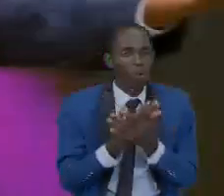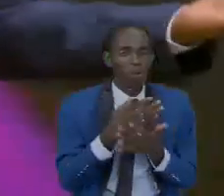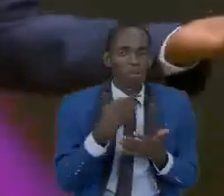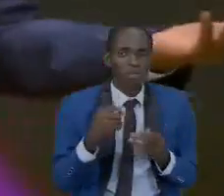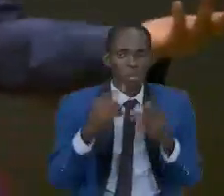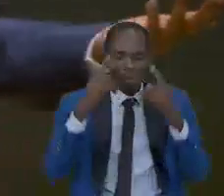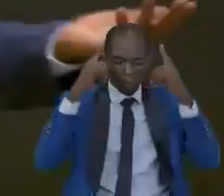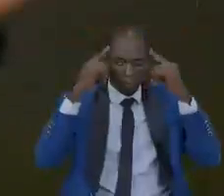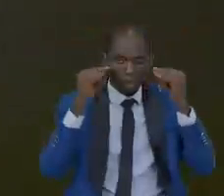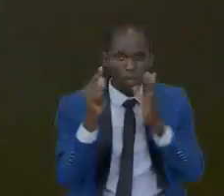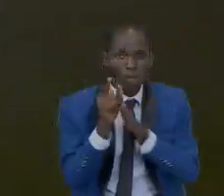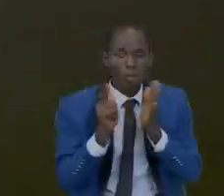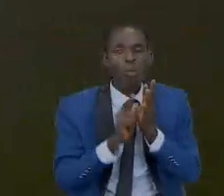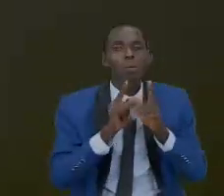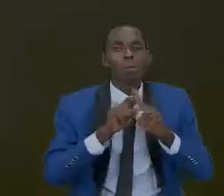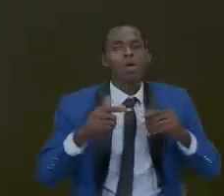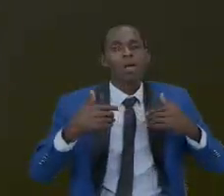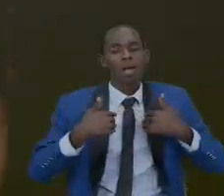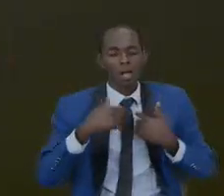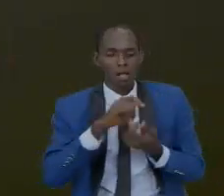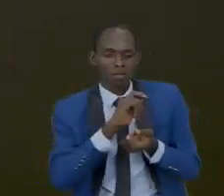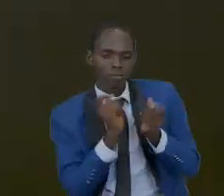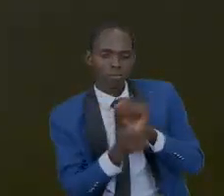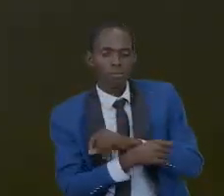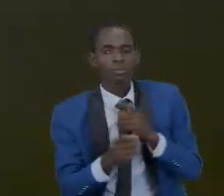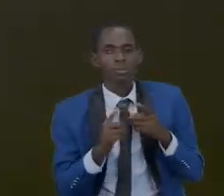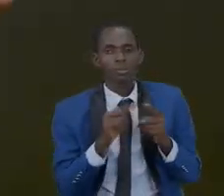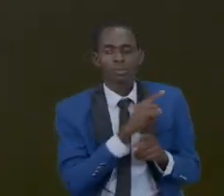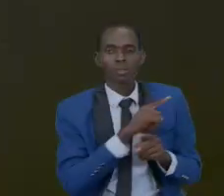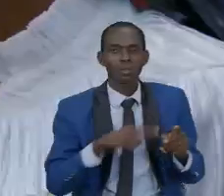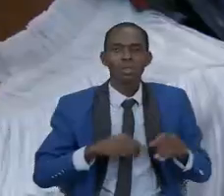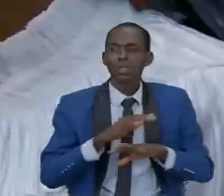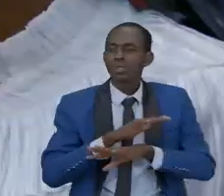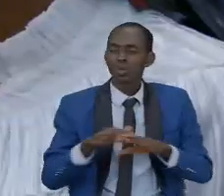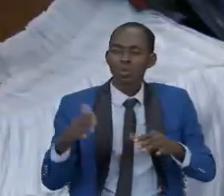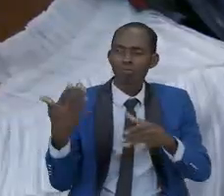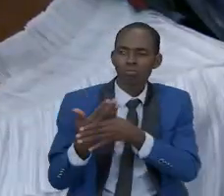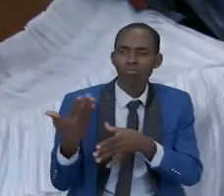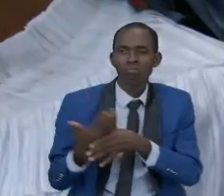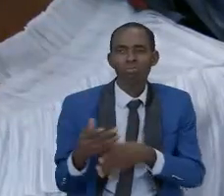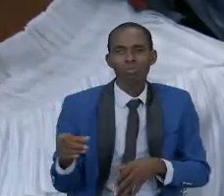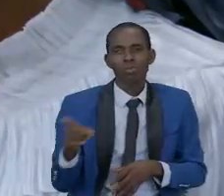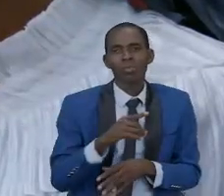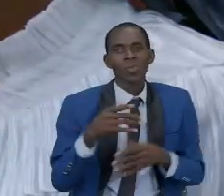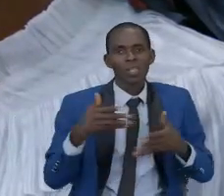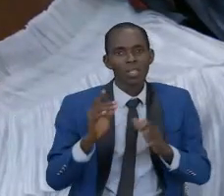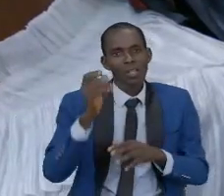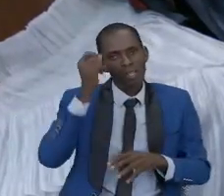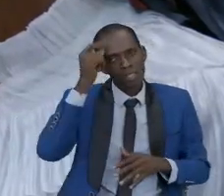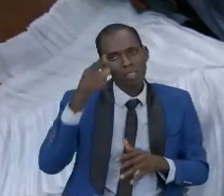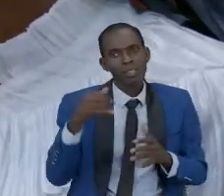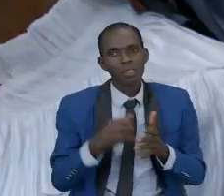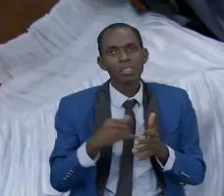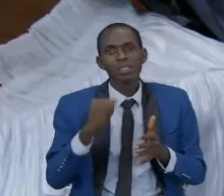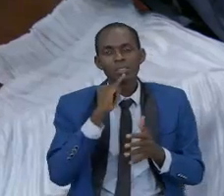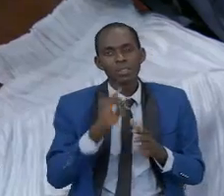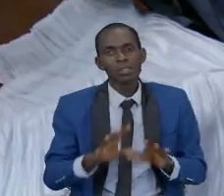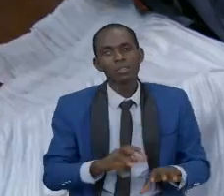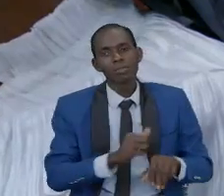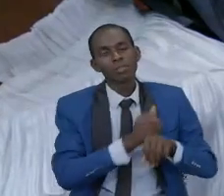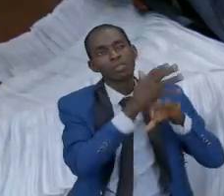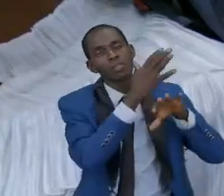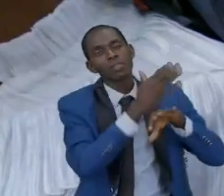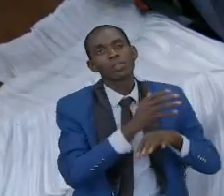but they have taught to god let's not trouble them let's understand it's Calvary let's understand it's Christ